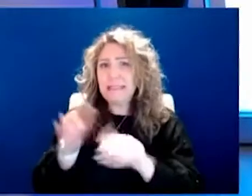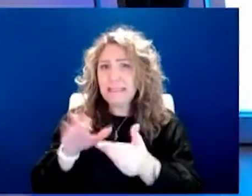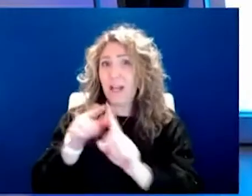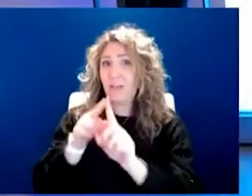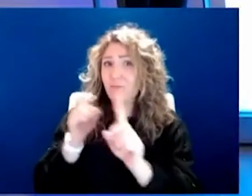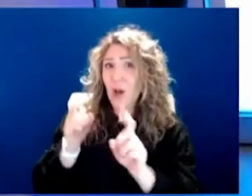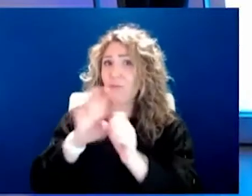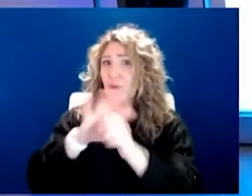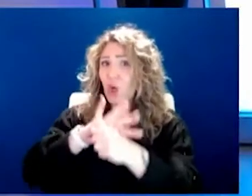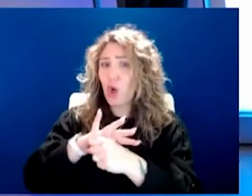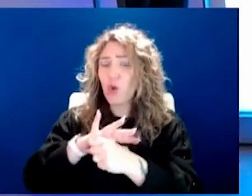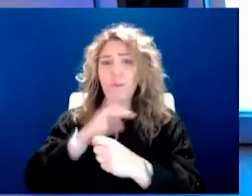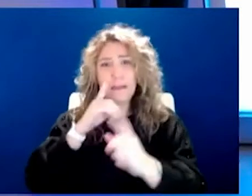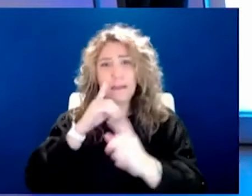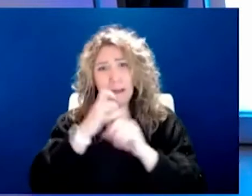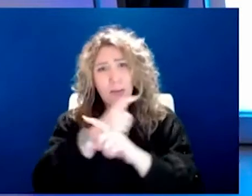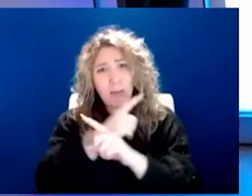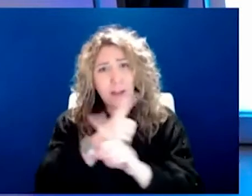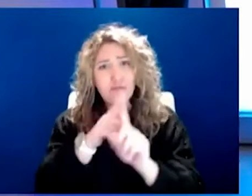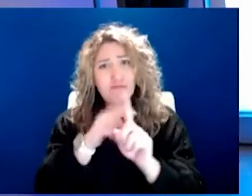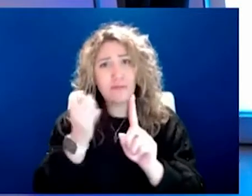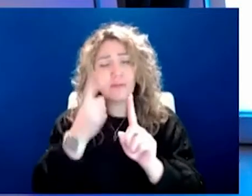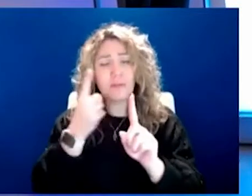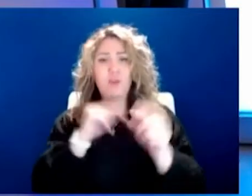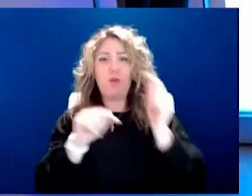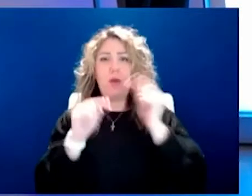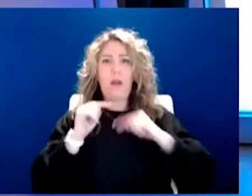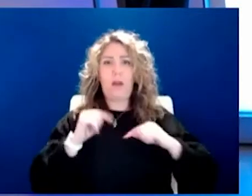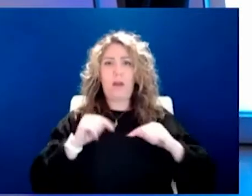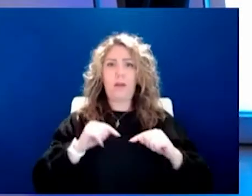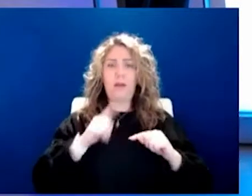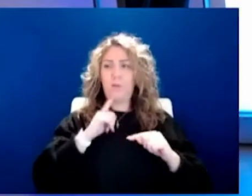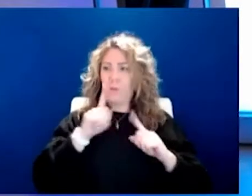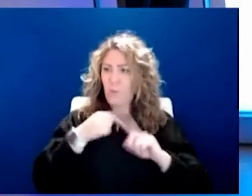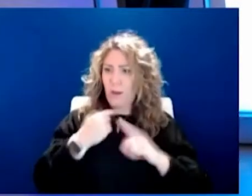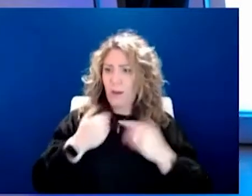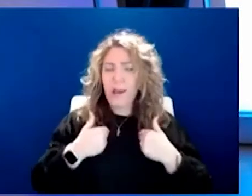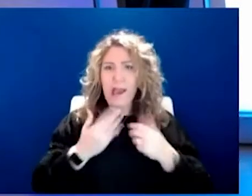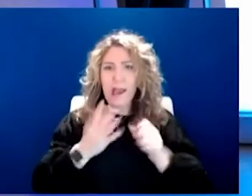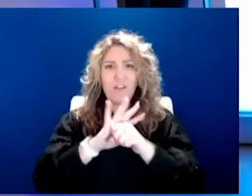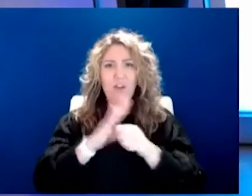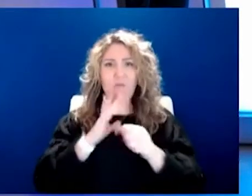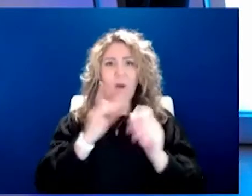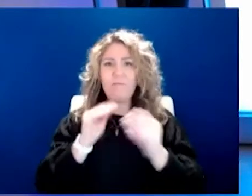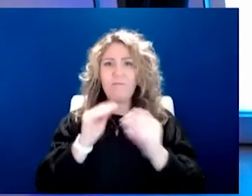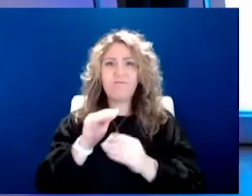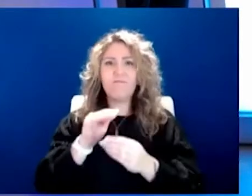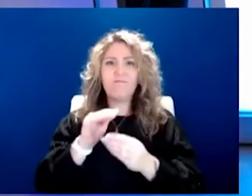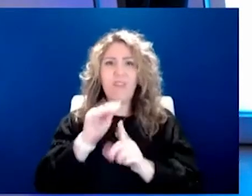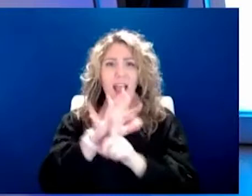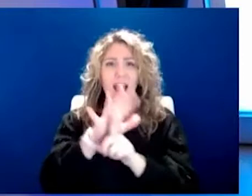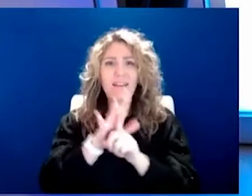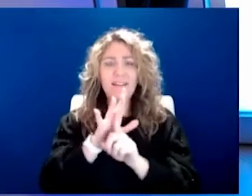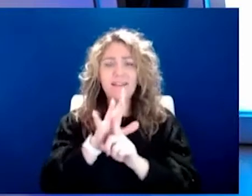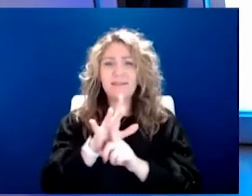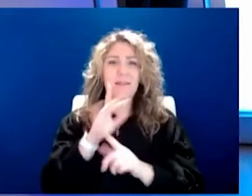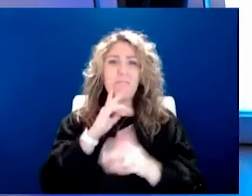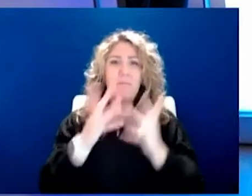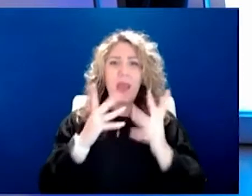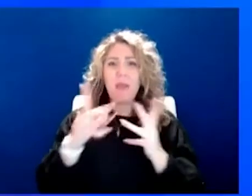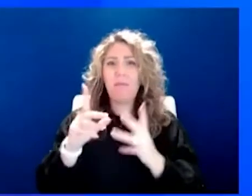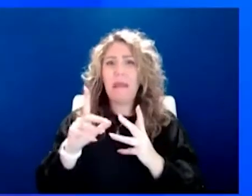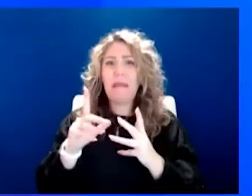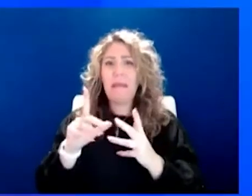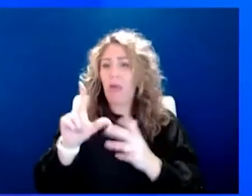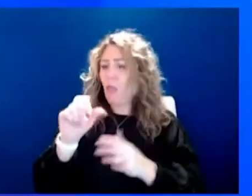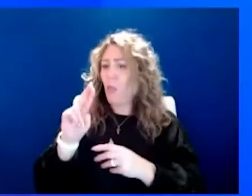complication far out, of how back you have to start backing it up when they had COVID? That's right. And what type of effects, what kind of long haul symptoms they've had that may have That's right. led to a death? Which my team